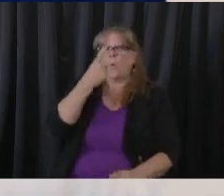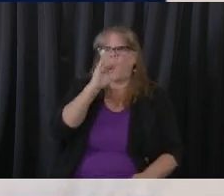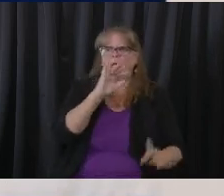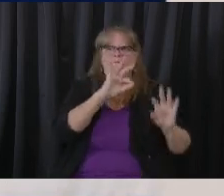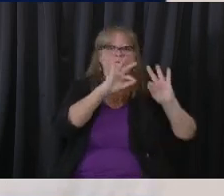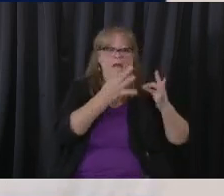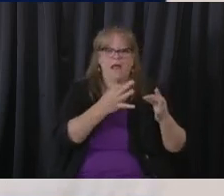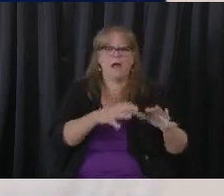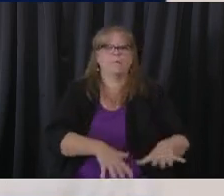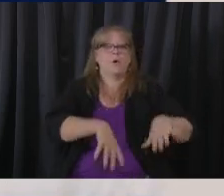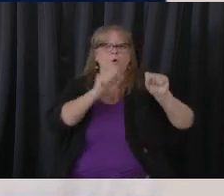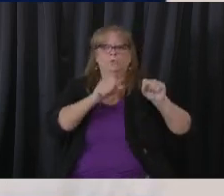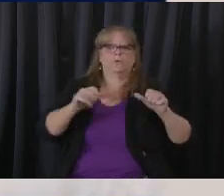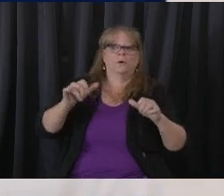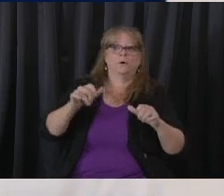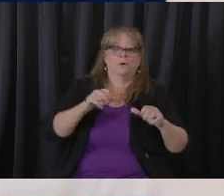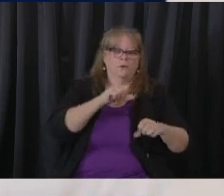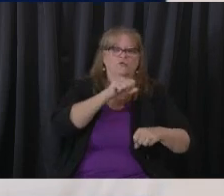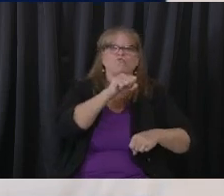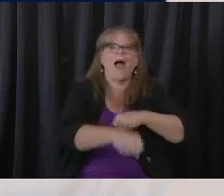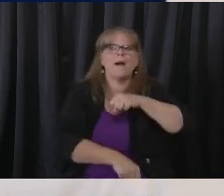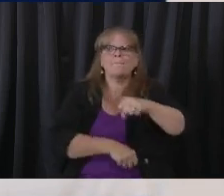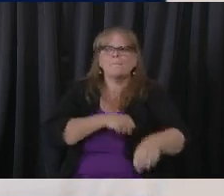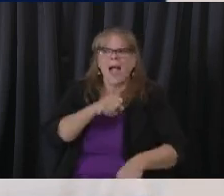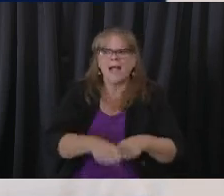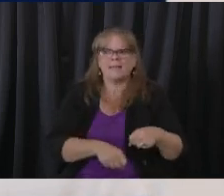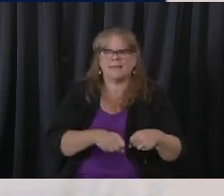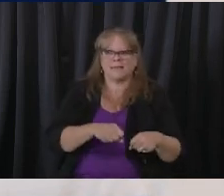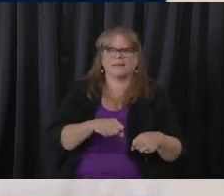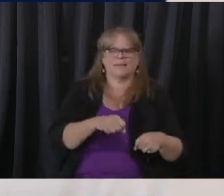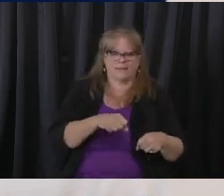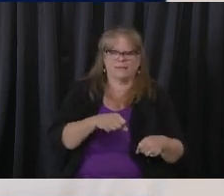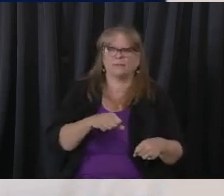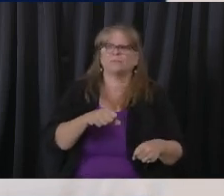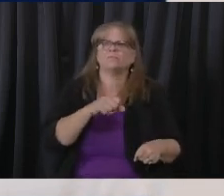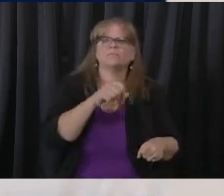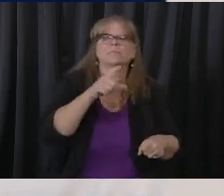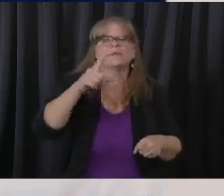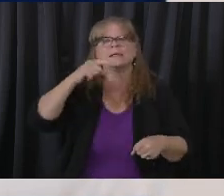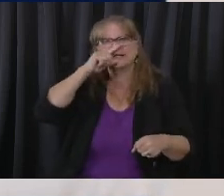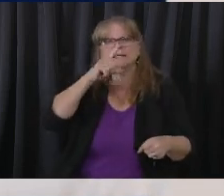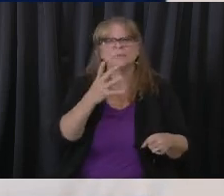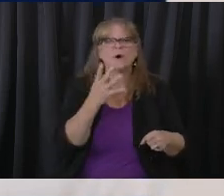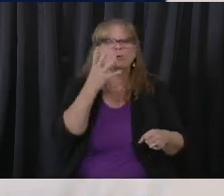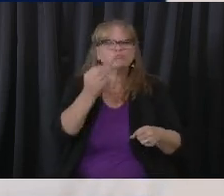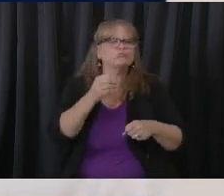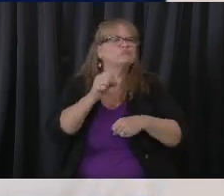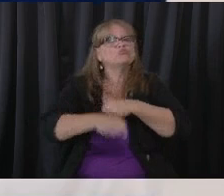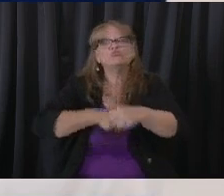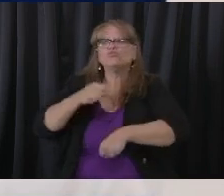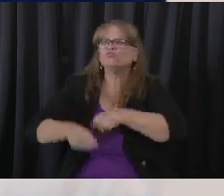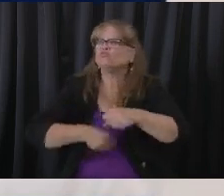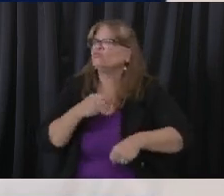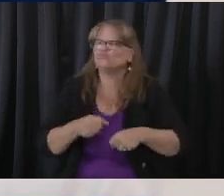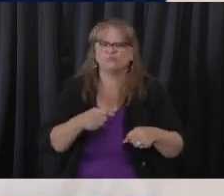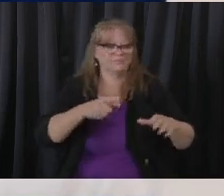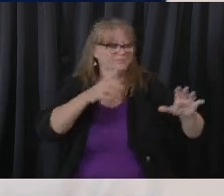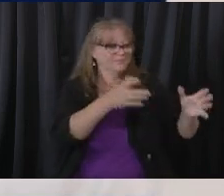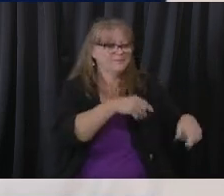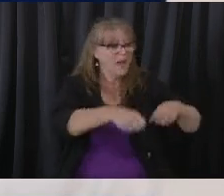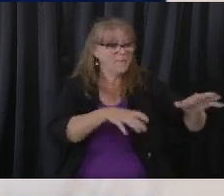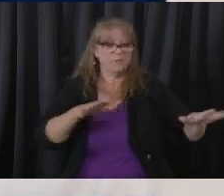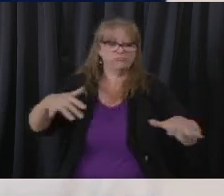be 5 kids, wearing helmets out there bike riding. So another example of what you can do. Again, you can certainly choose not to have a birthday party for your kid, delay it. That's